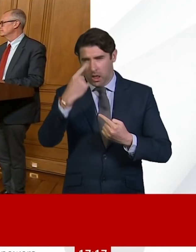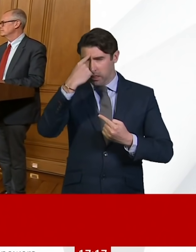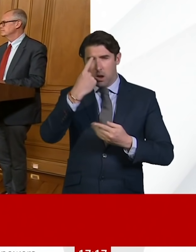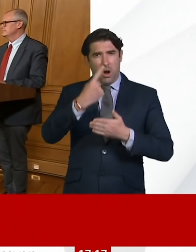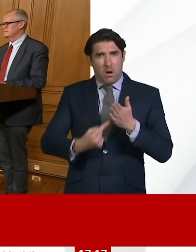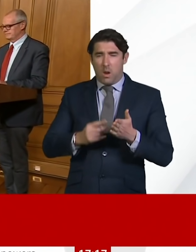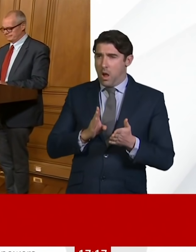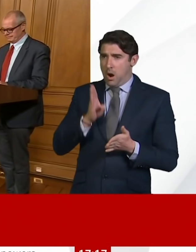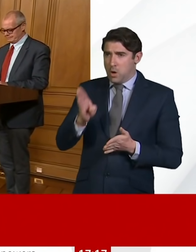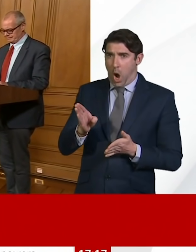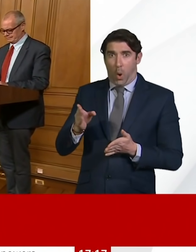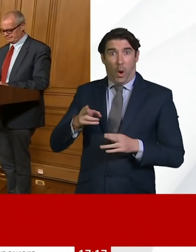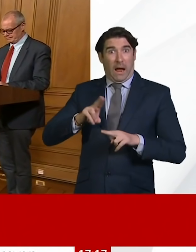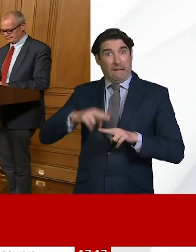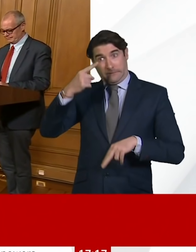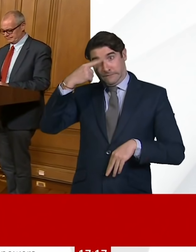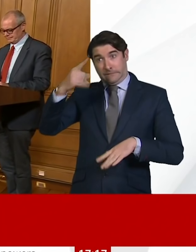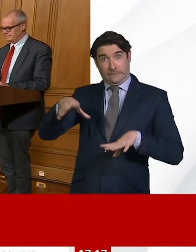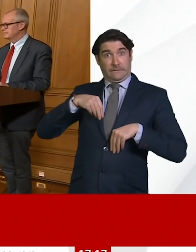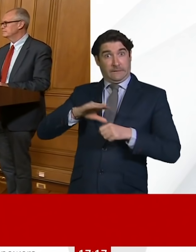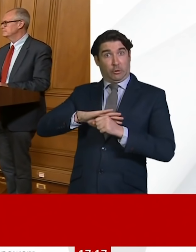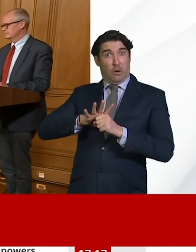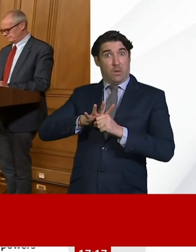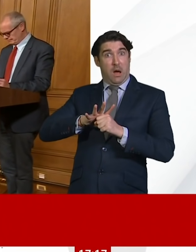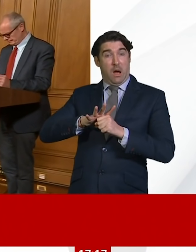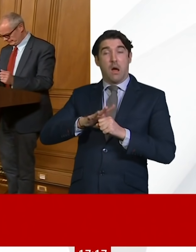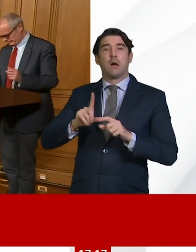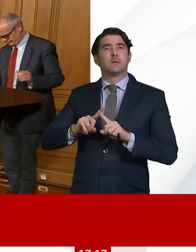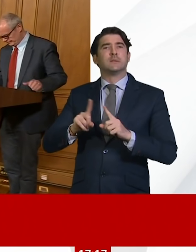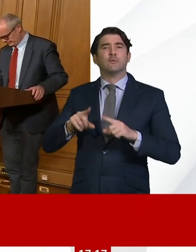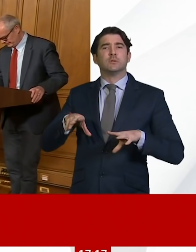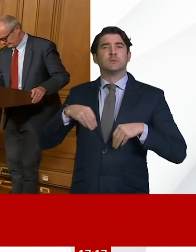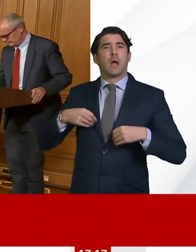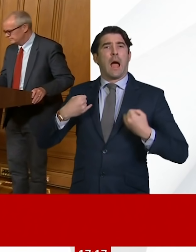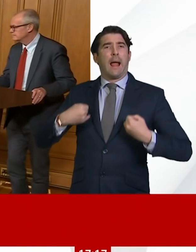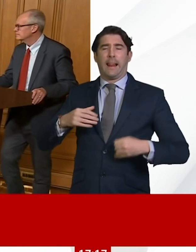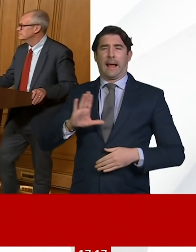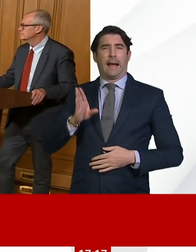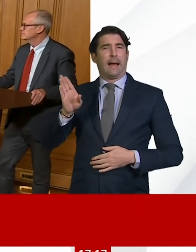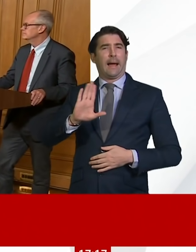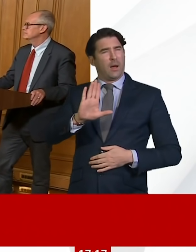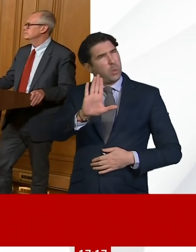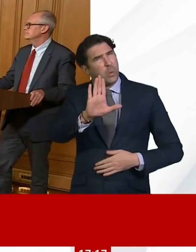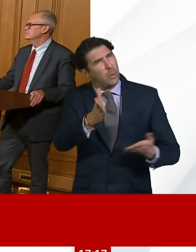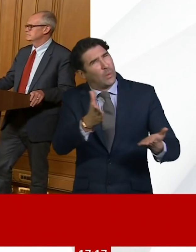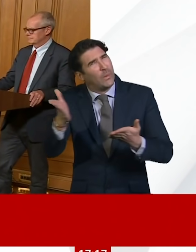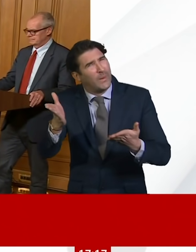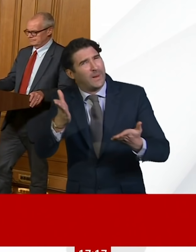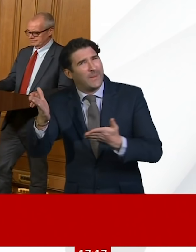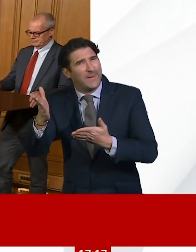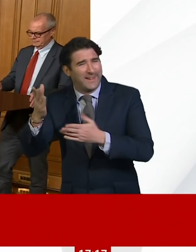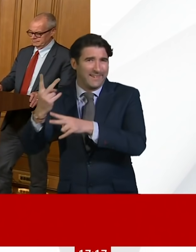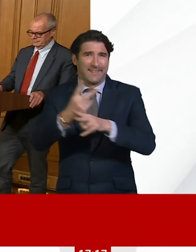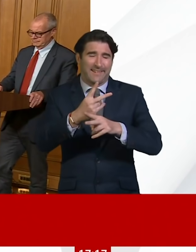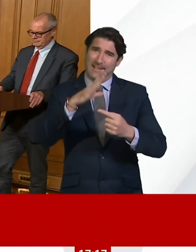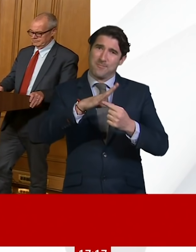obviously that becomes much less possible if we get an increased spike in the disease across the country. Let's go